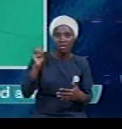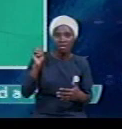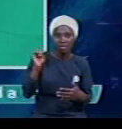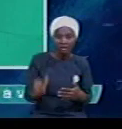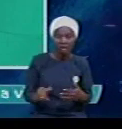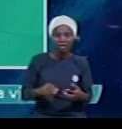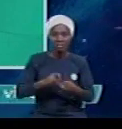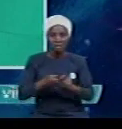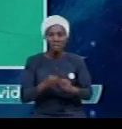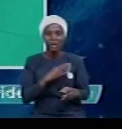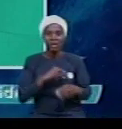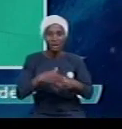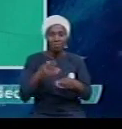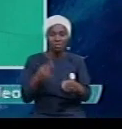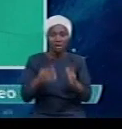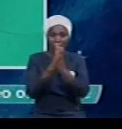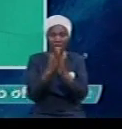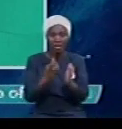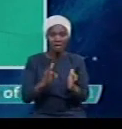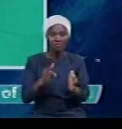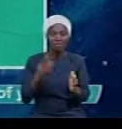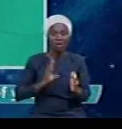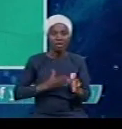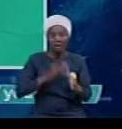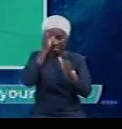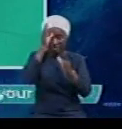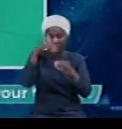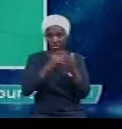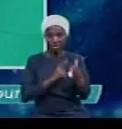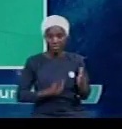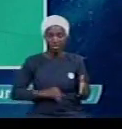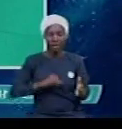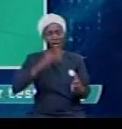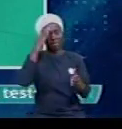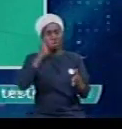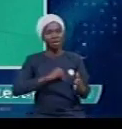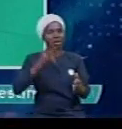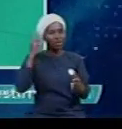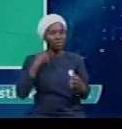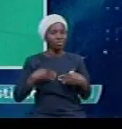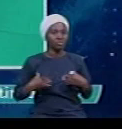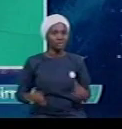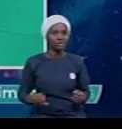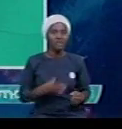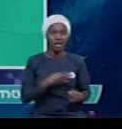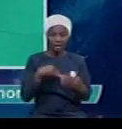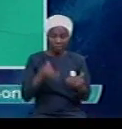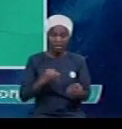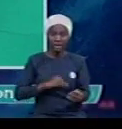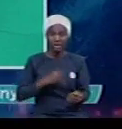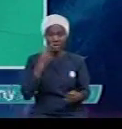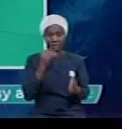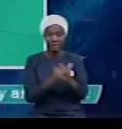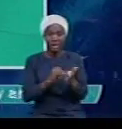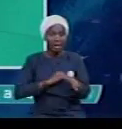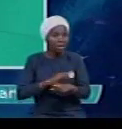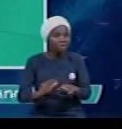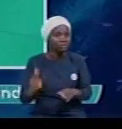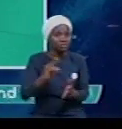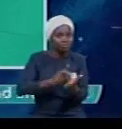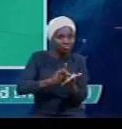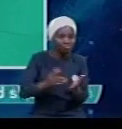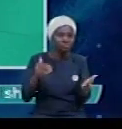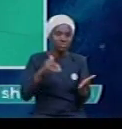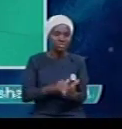Lord, I knew I was healed. But then I can now see that I know I use no more drugs again. Praise